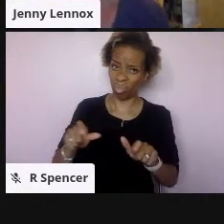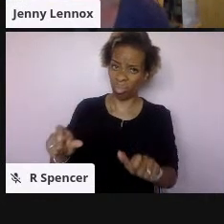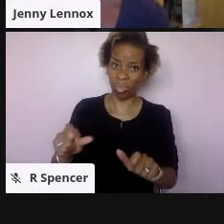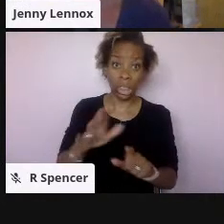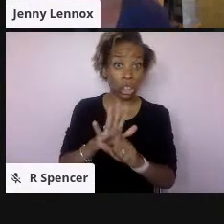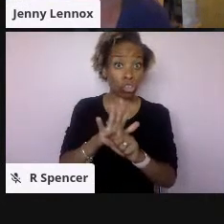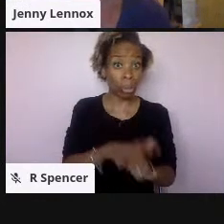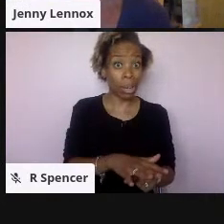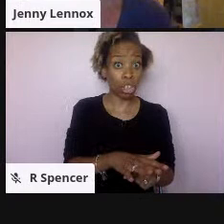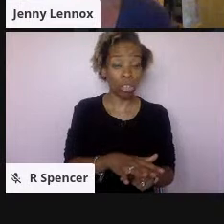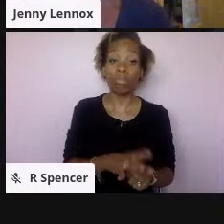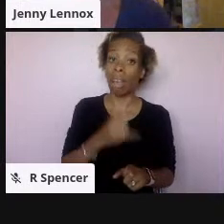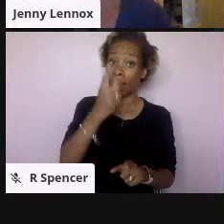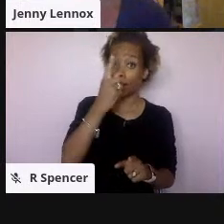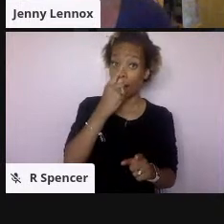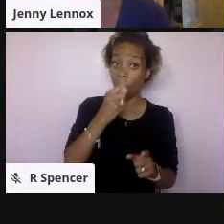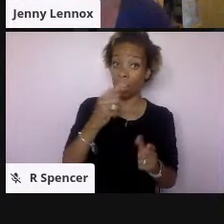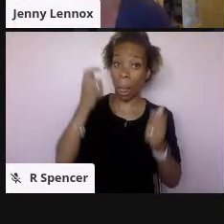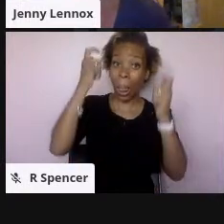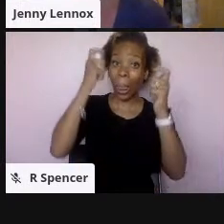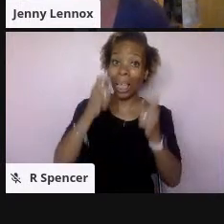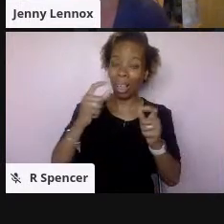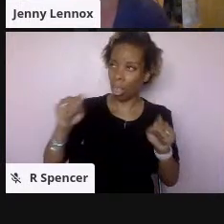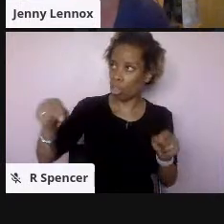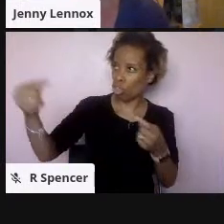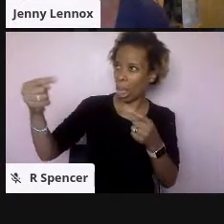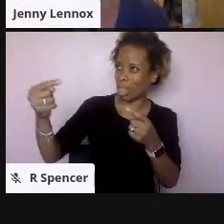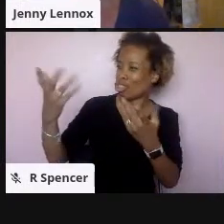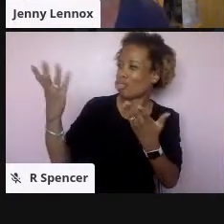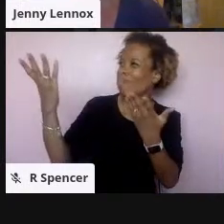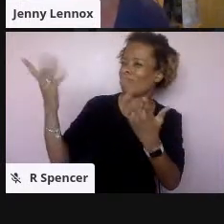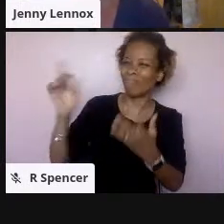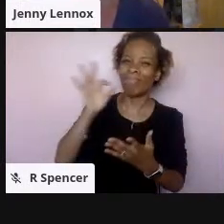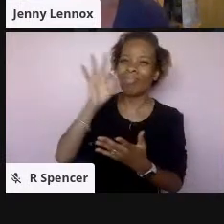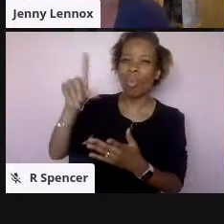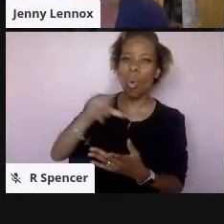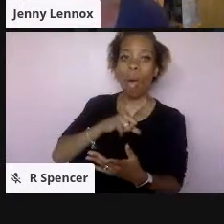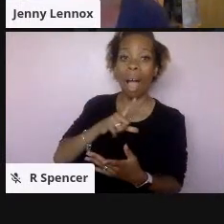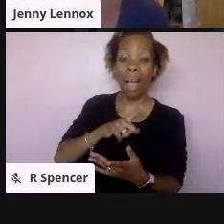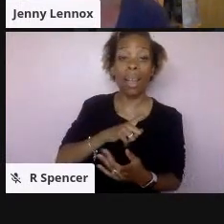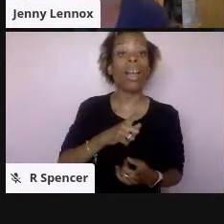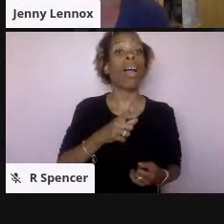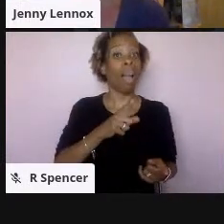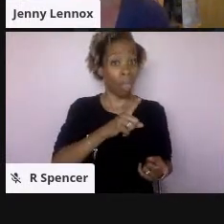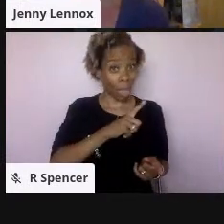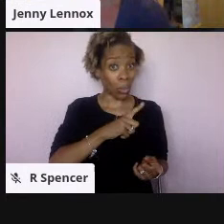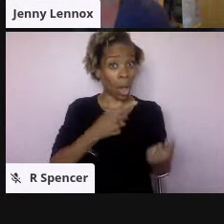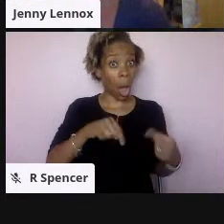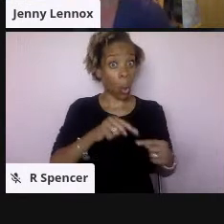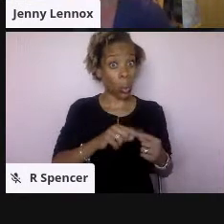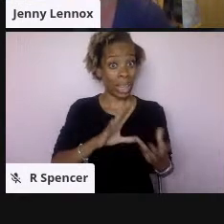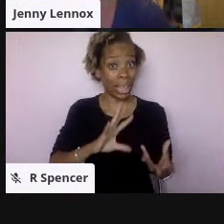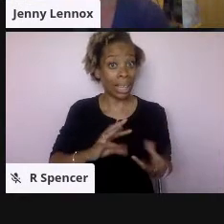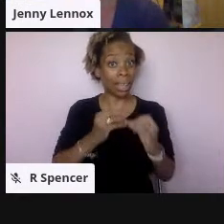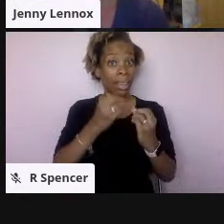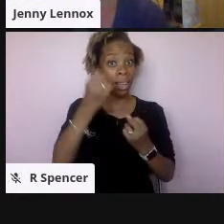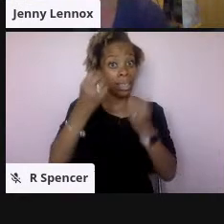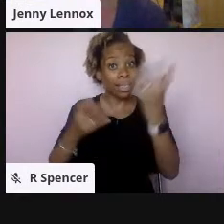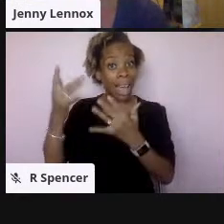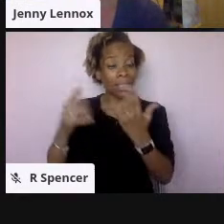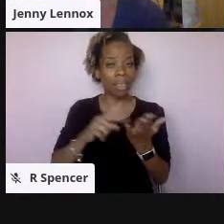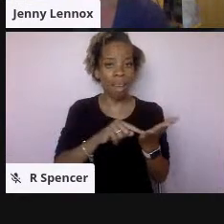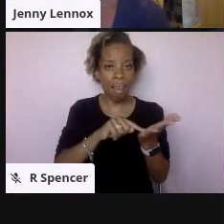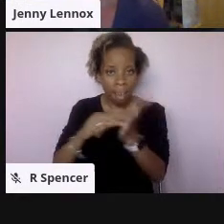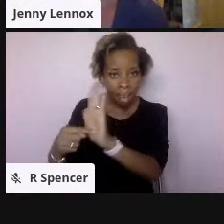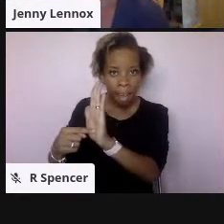So that's what part of the reason we're building up this kind of data, to put pressure on them, either with public exposure or perhaps with some kind of legal action